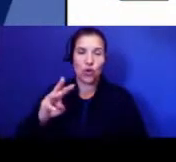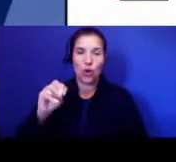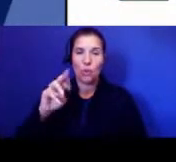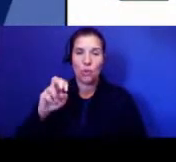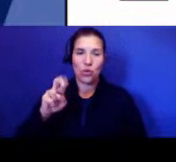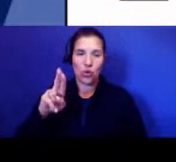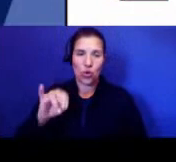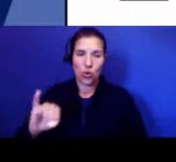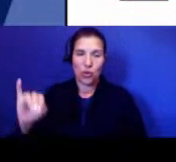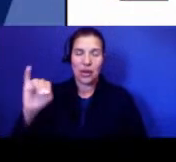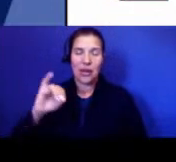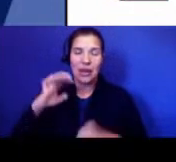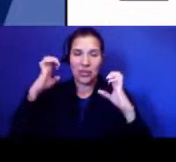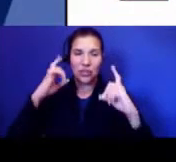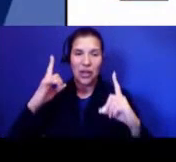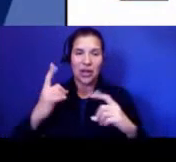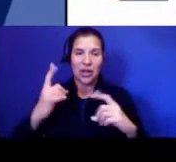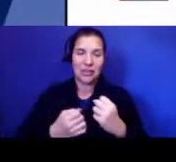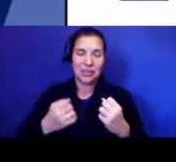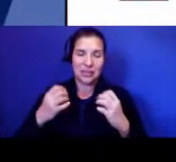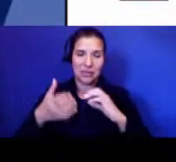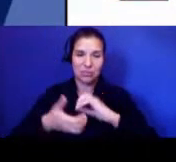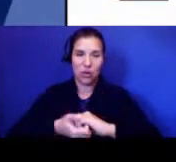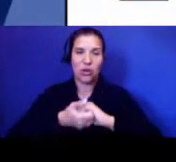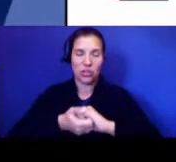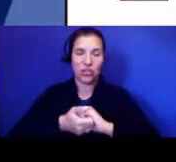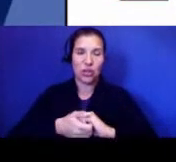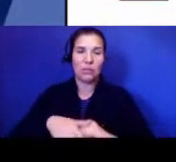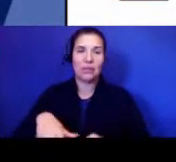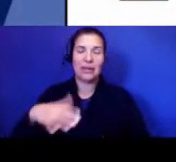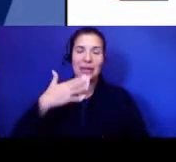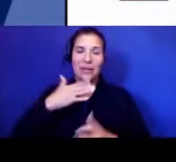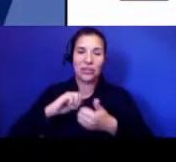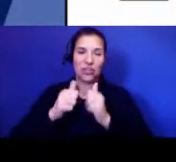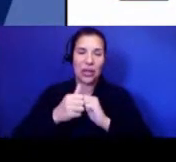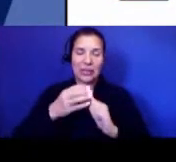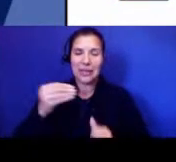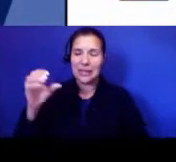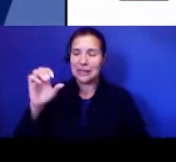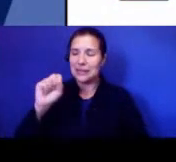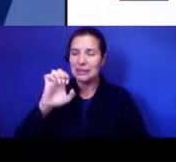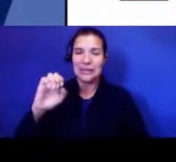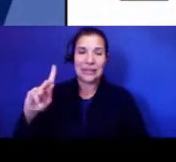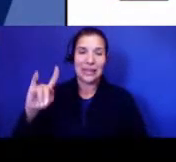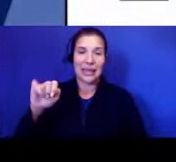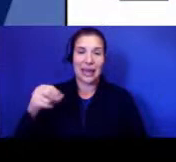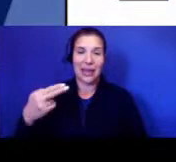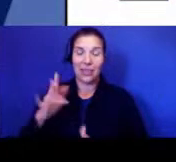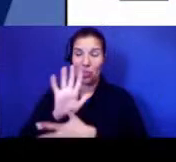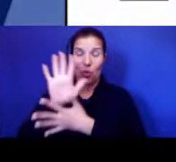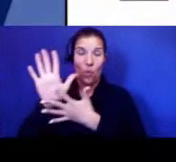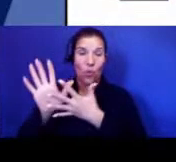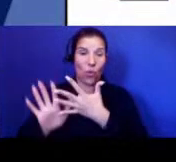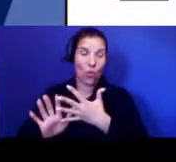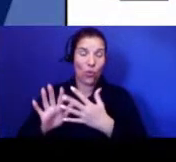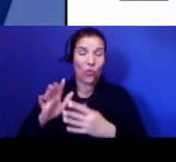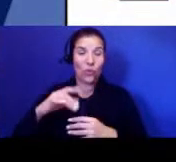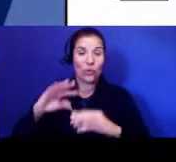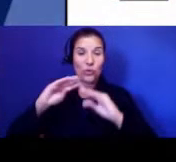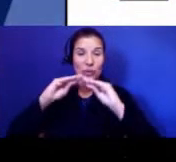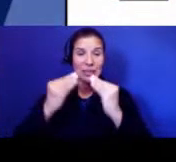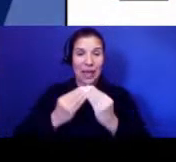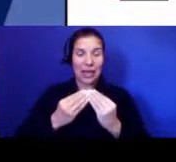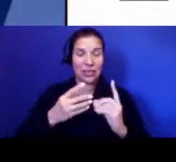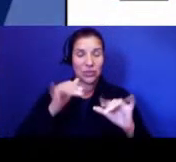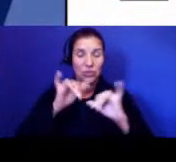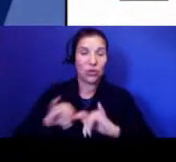Education Partnership, Color of Change, and SECUS. These organizations share a common goal of caring for the